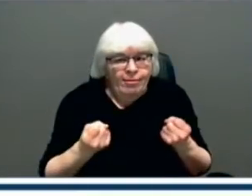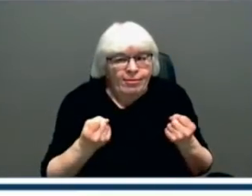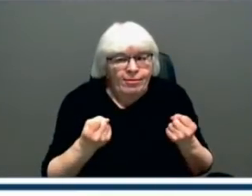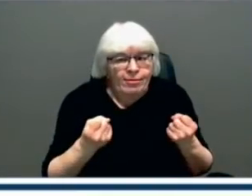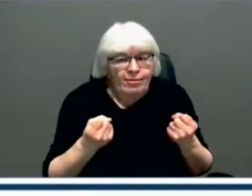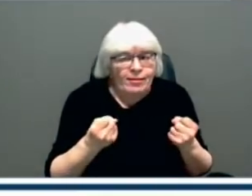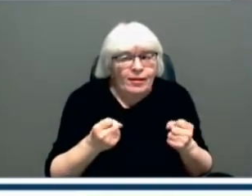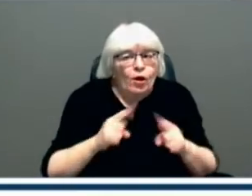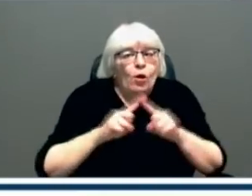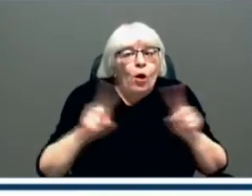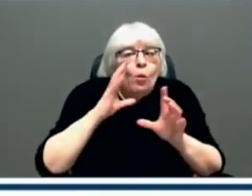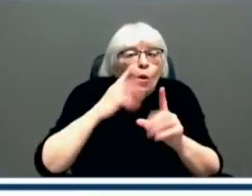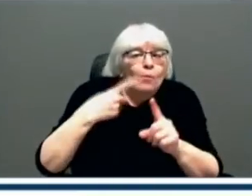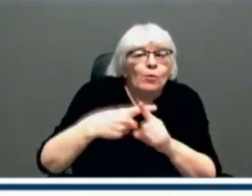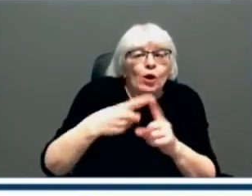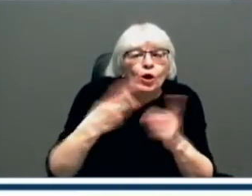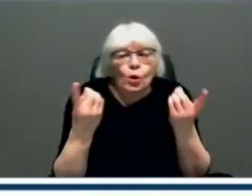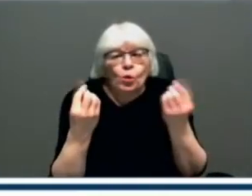options as well.